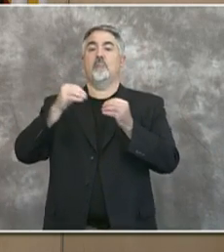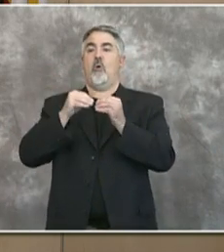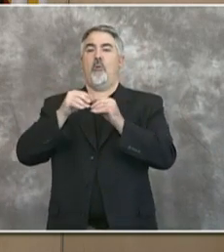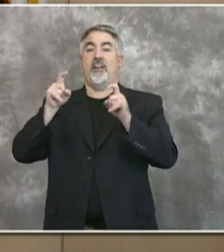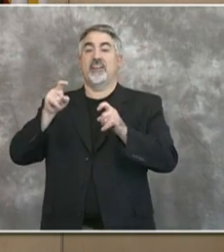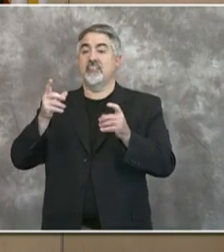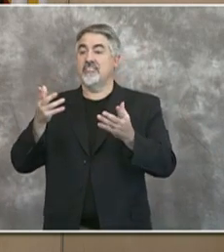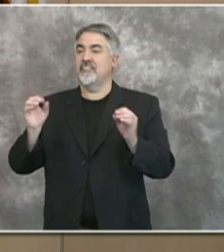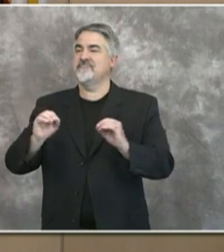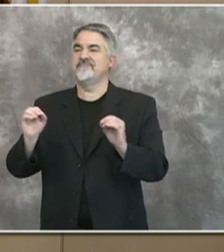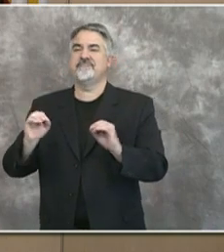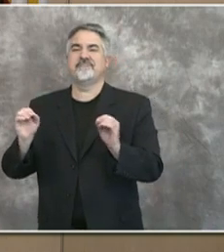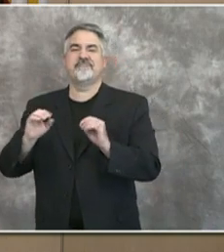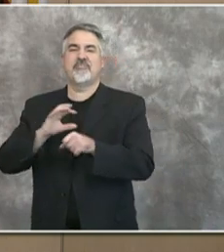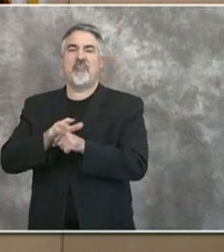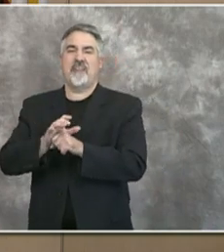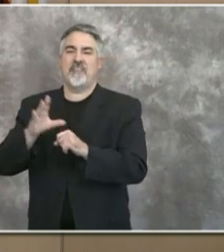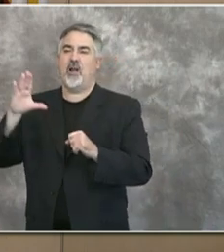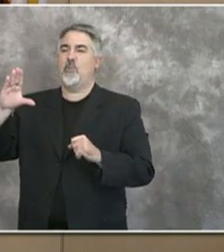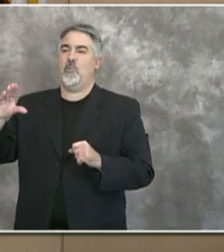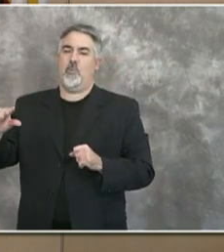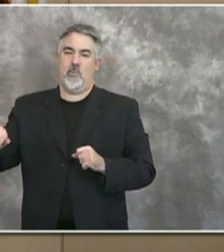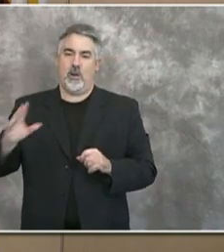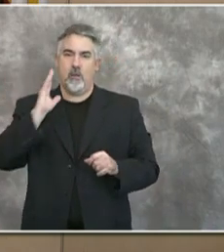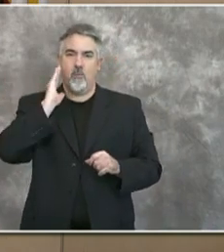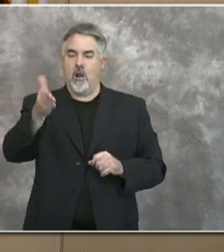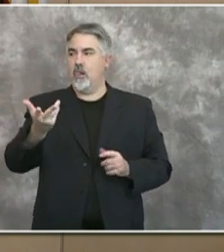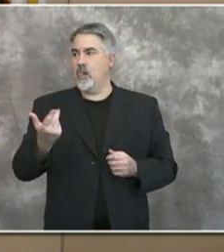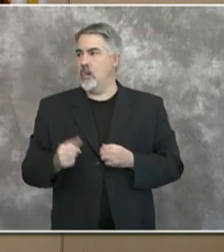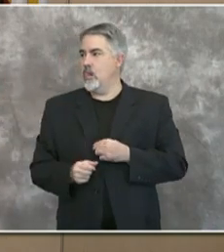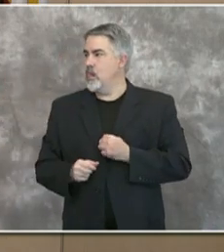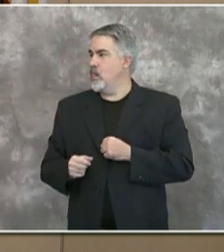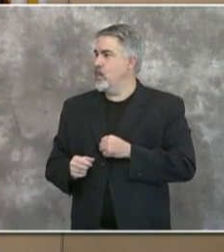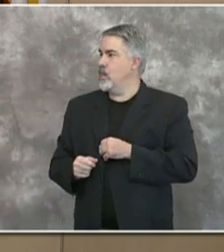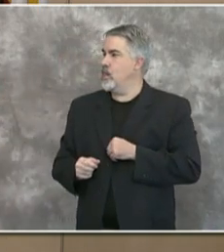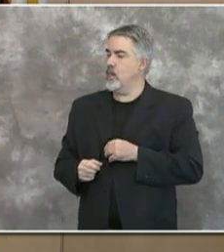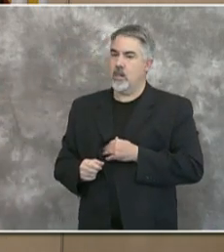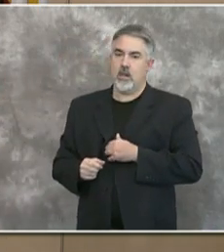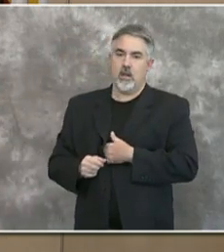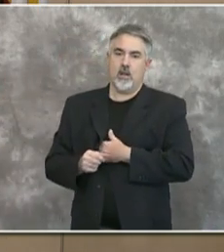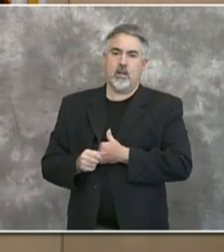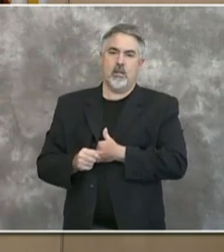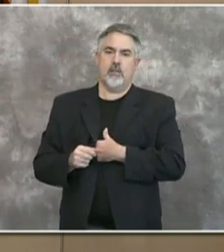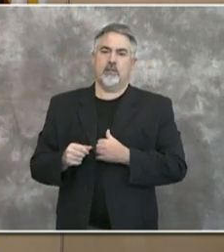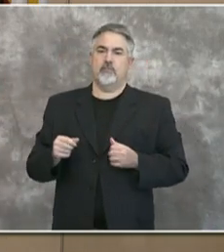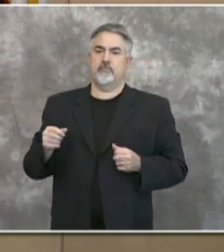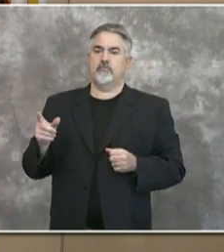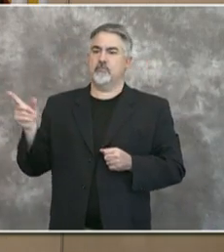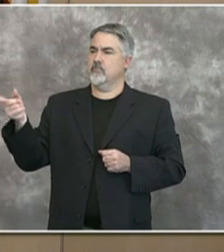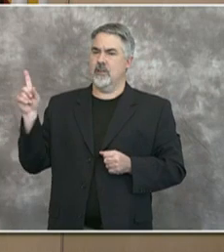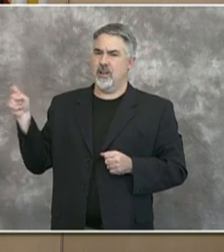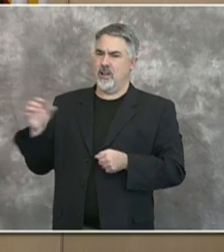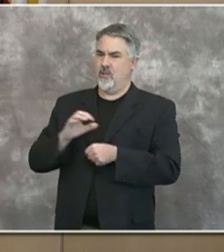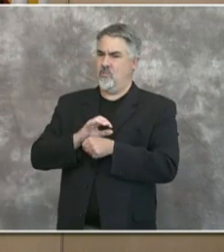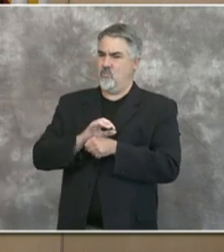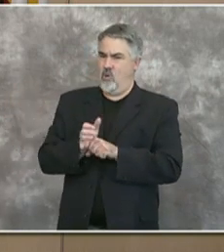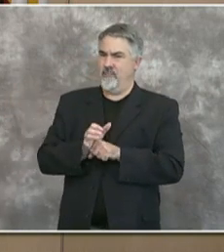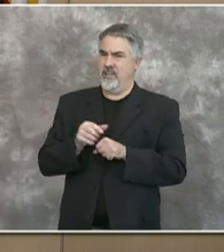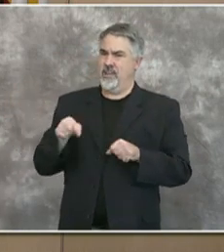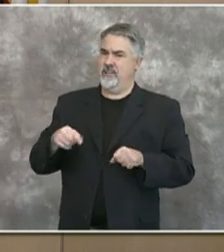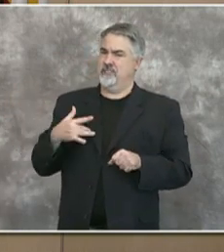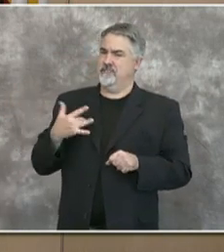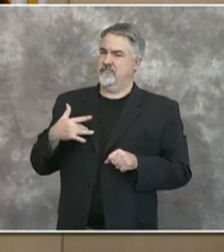this one is from KUSI. How many COVID cases have been put on ventilators? And of those, what percentage have